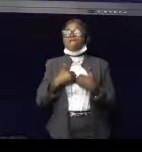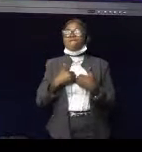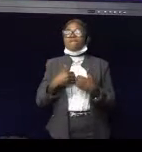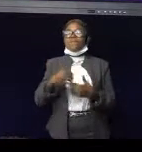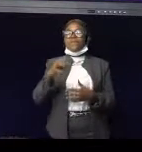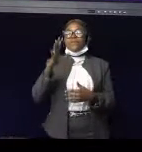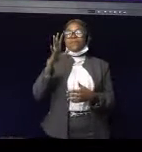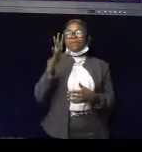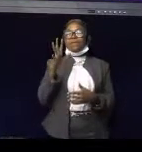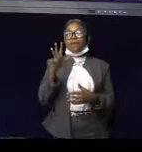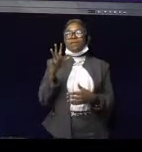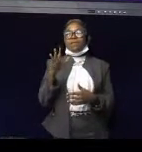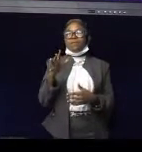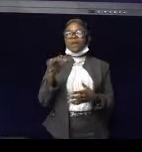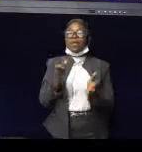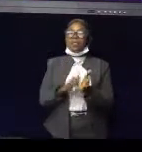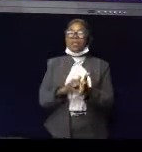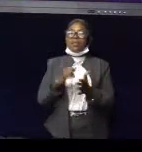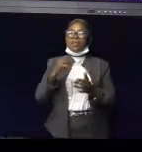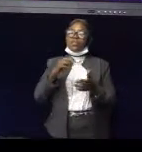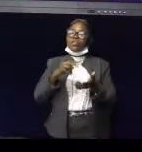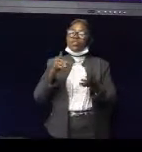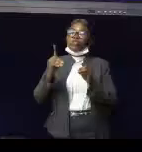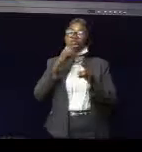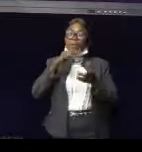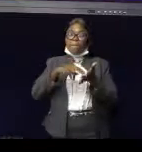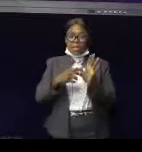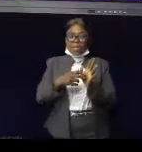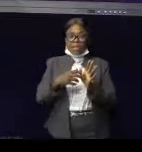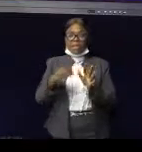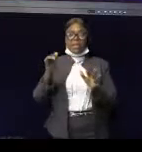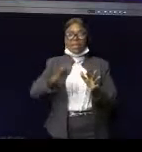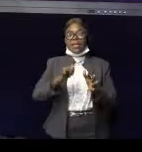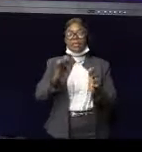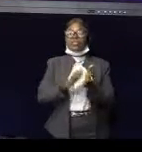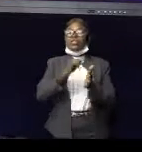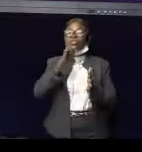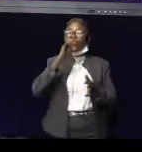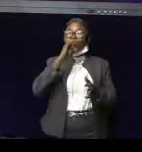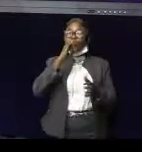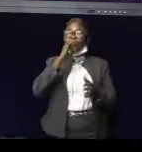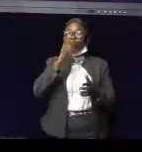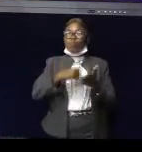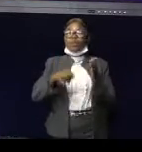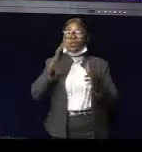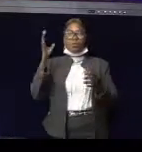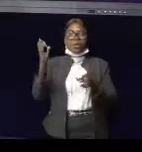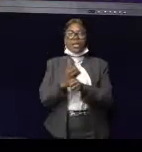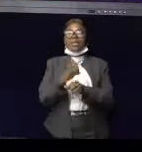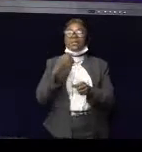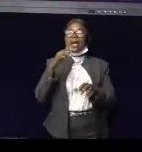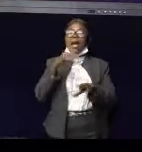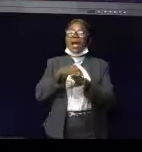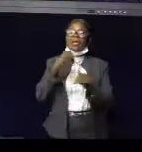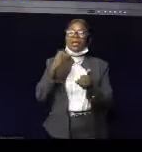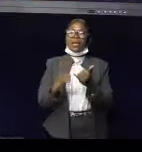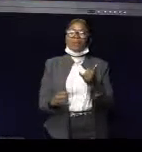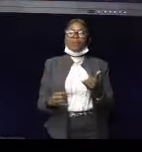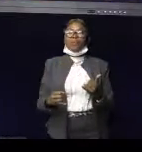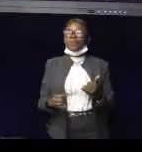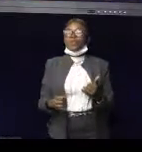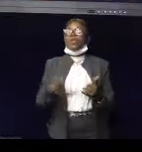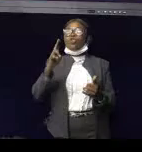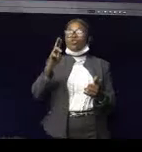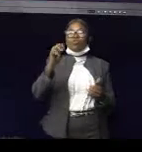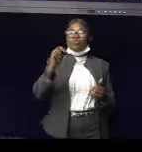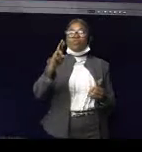that does not mean that that is what they will eventually get at the end of the day. This is just showing us how the quantities relate to each other. Umar